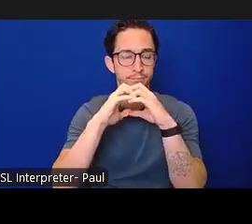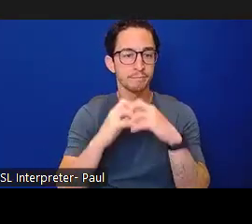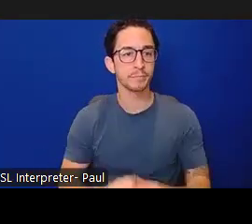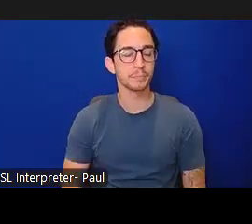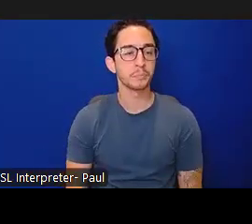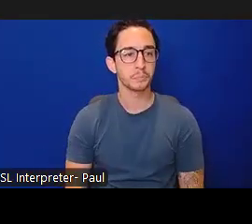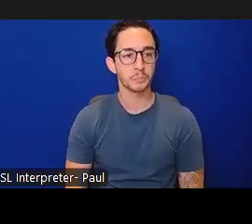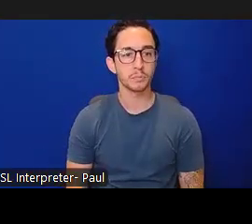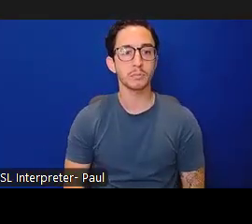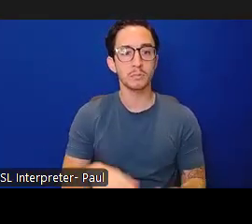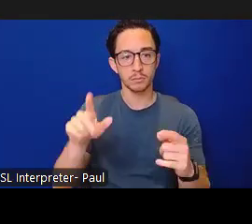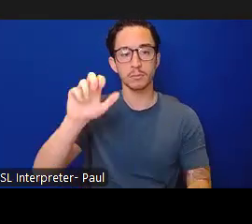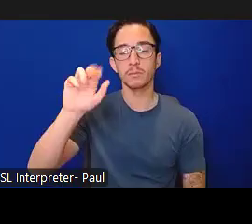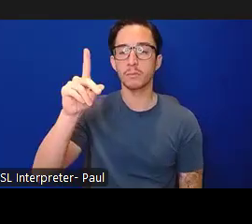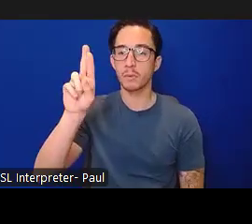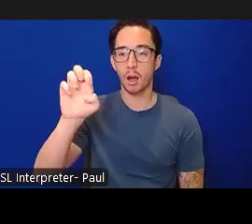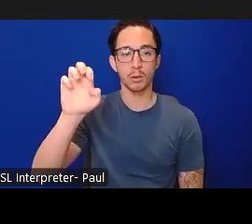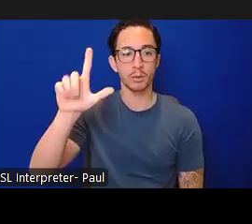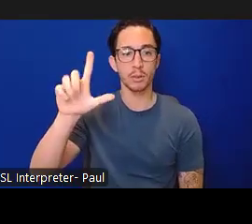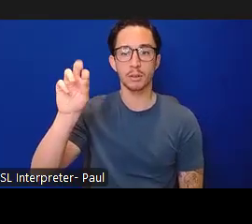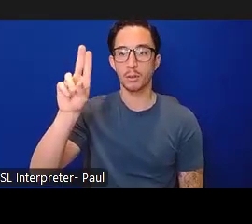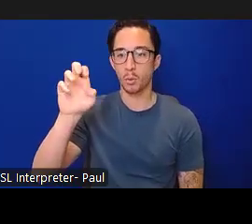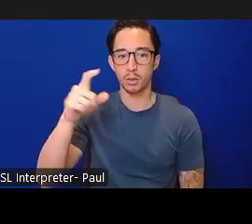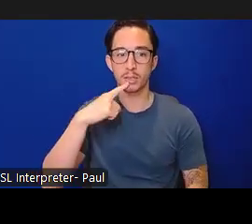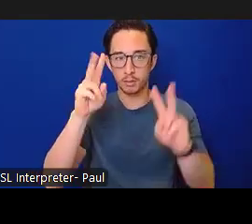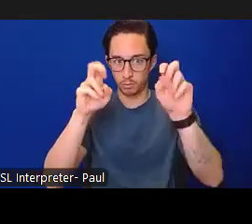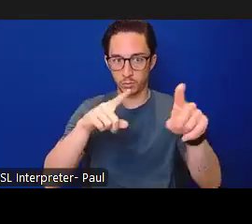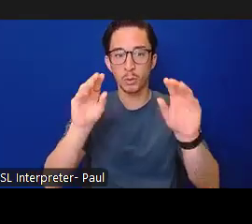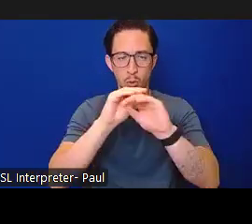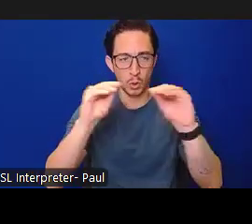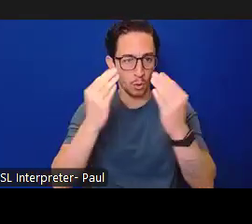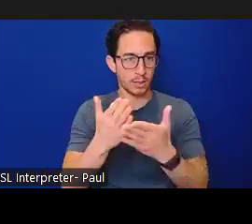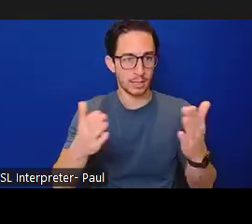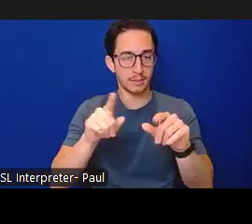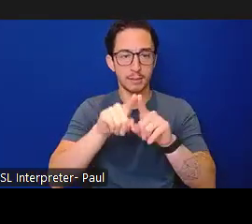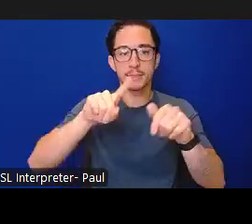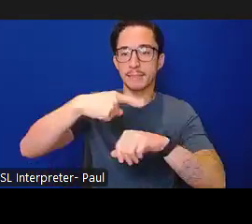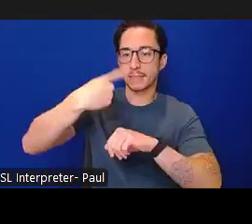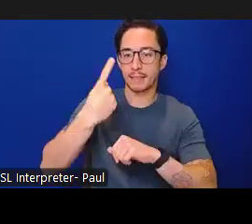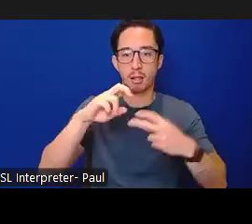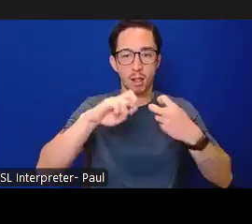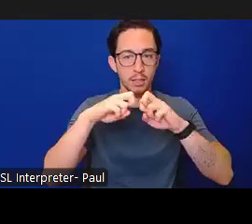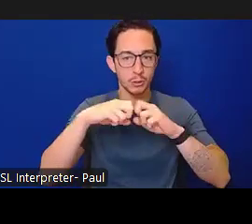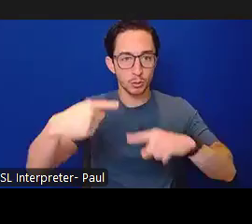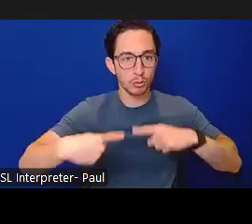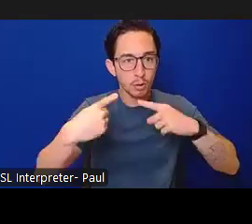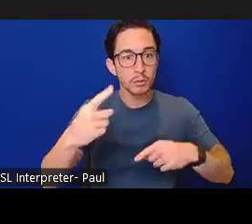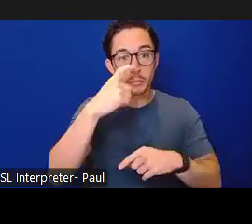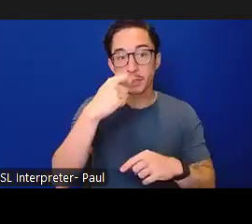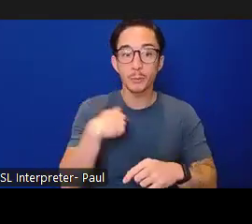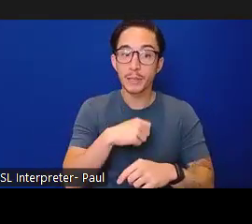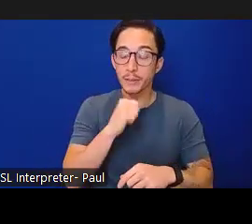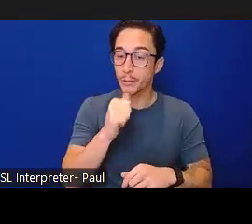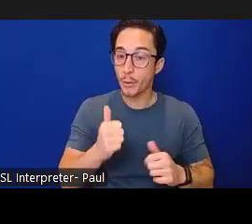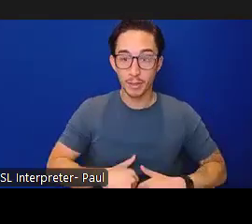So Audre Lorde said, there is no such thing as a single issue struggle because we don't